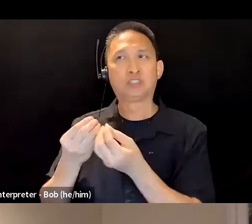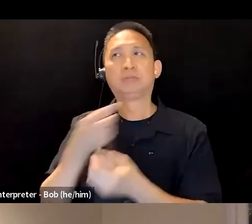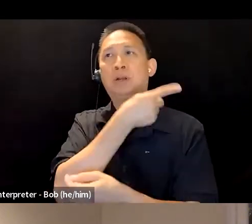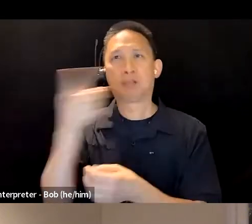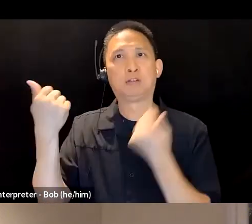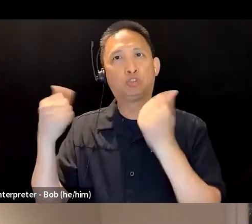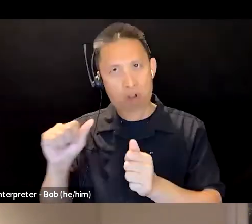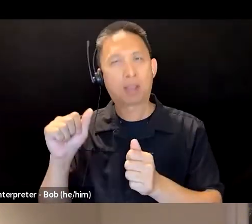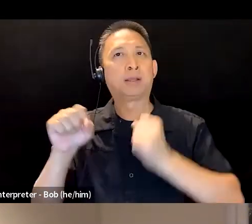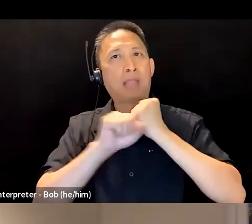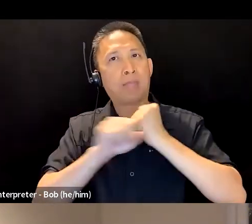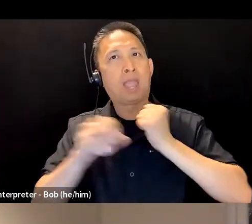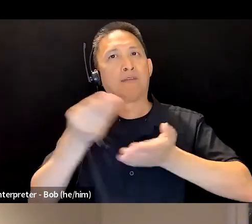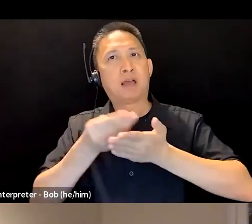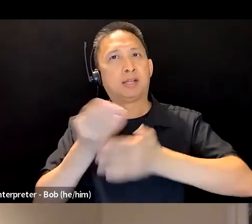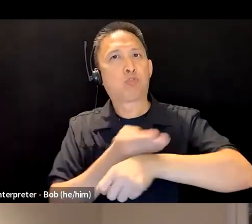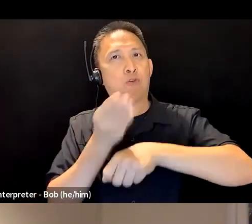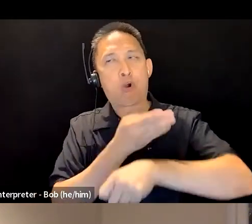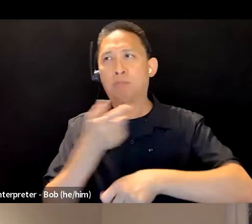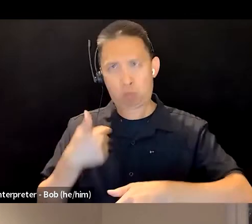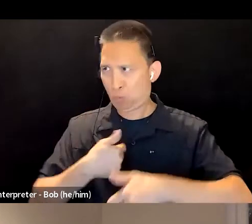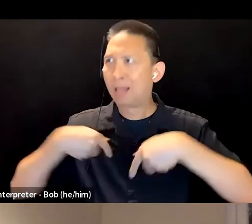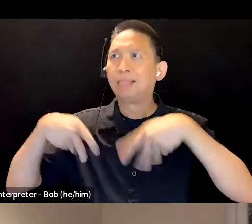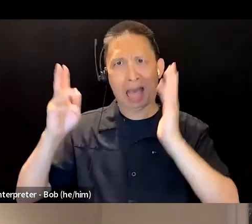reform. There's also a parallel